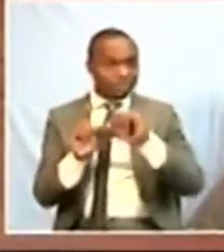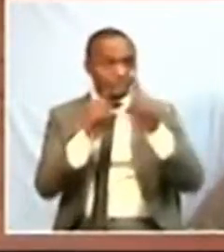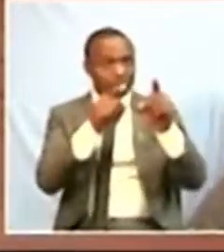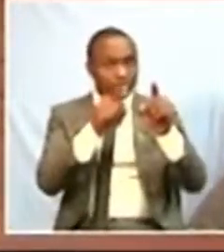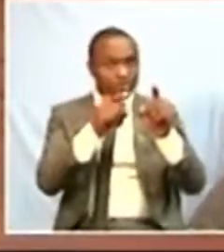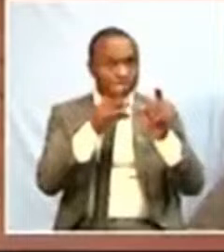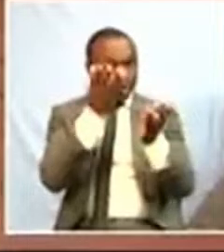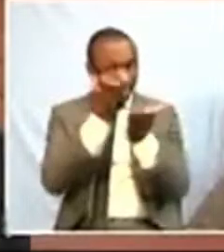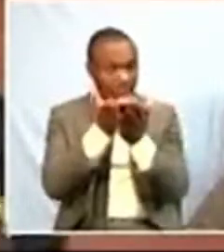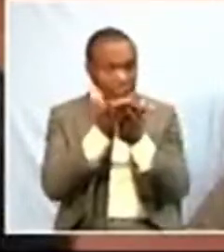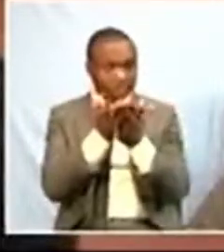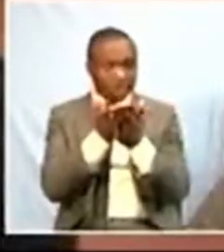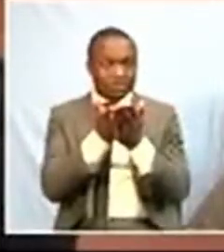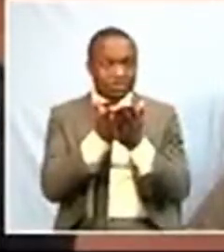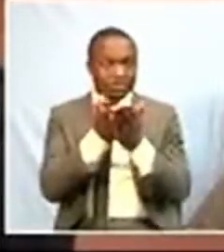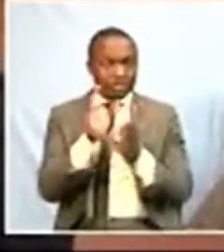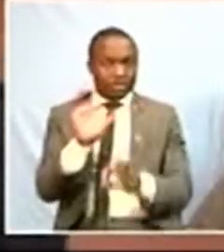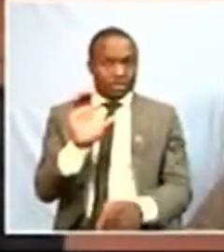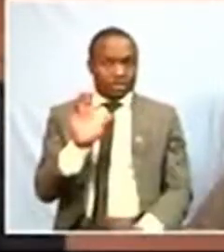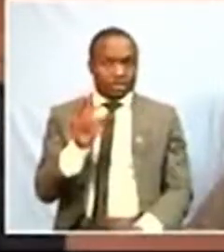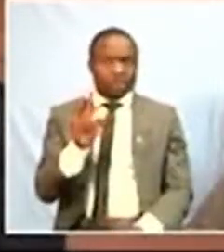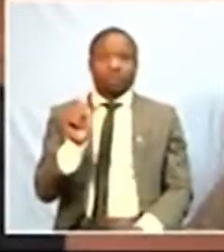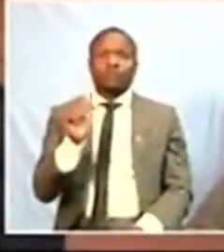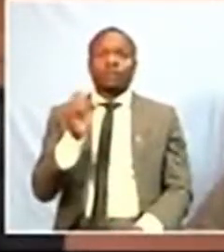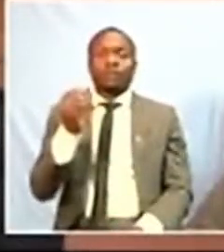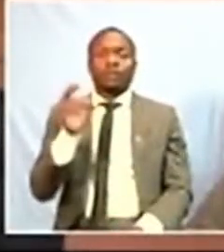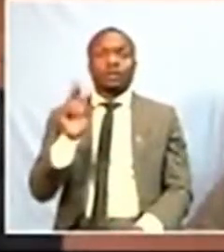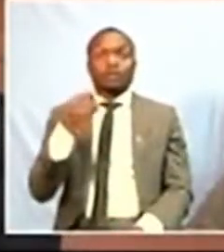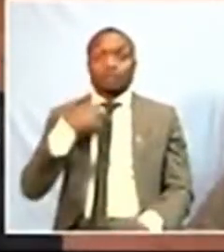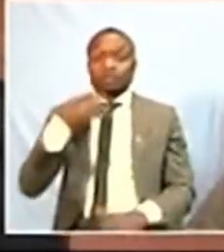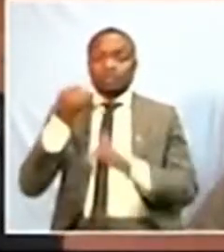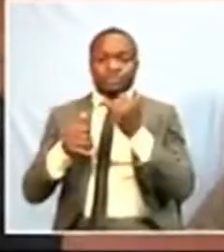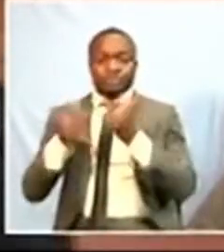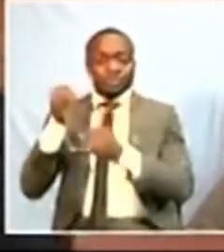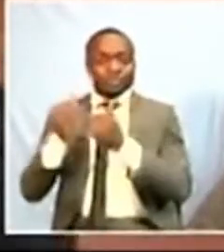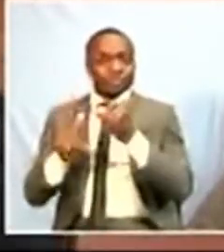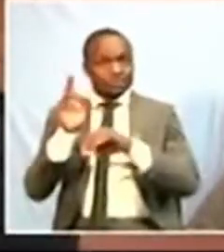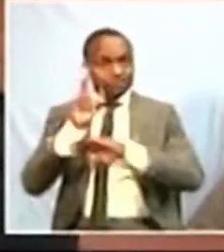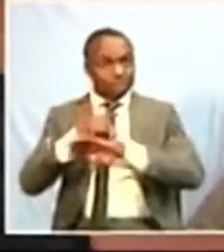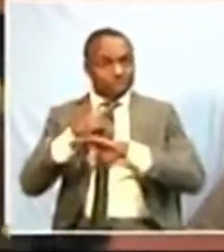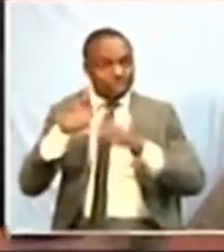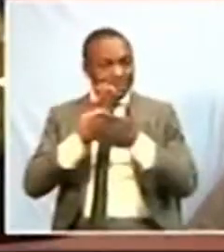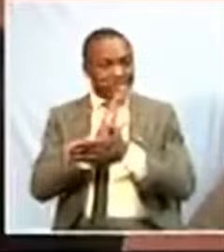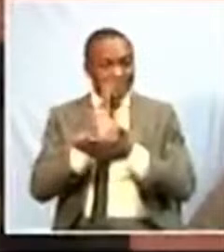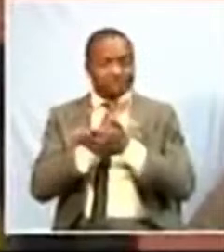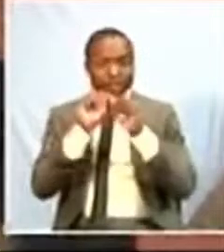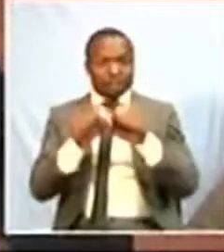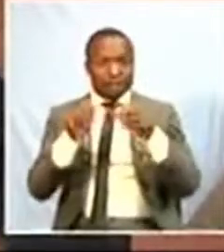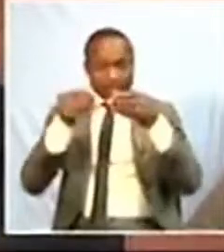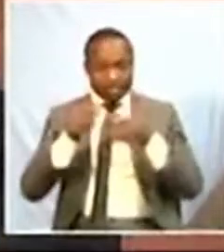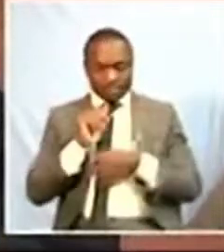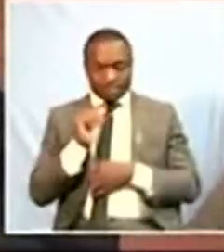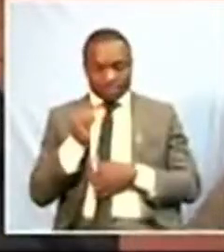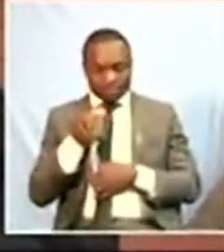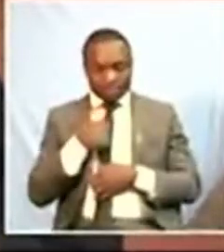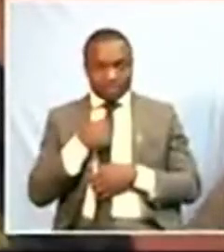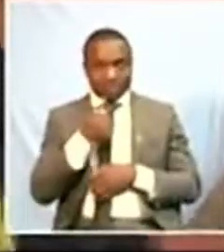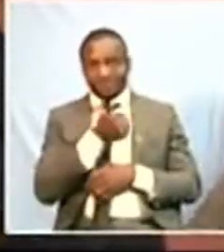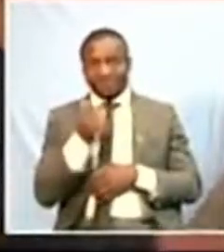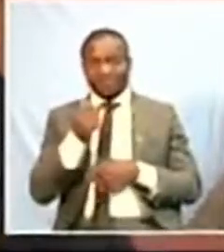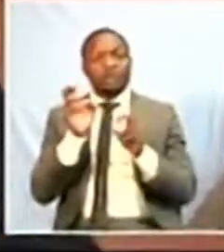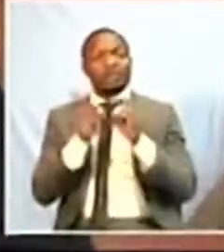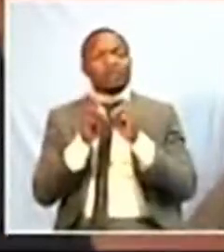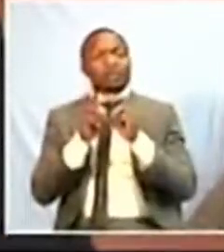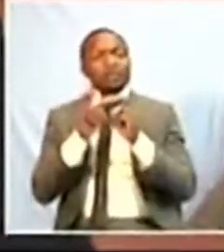yourself and say, have you seen? Me, I complete projects expeditiously. So can you award me another contract? Are